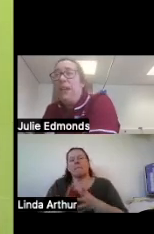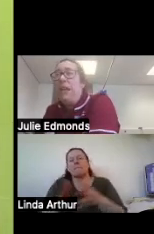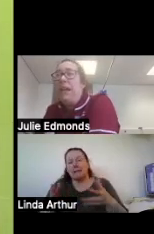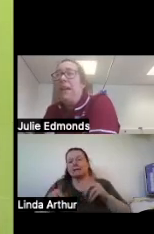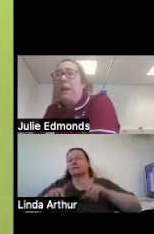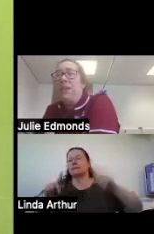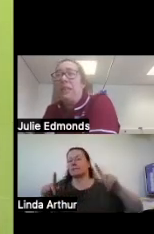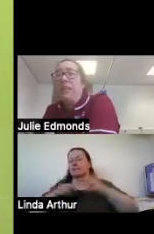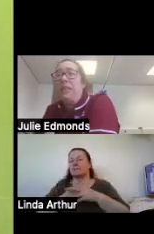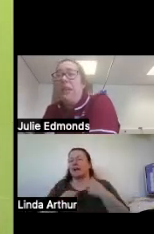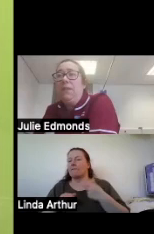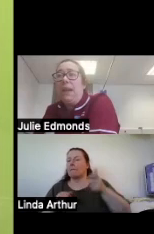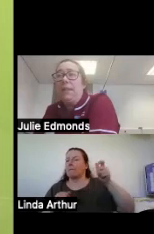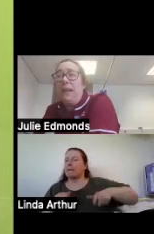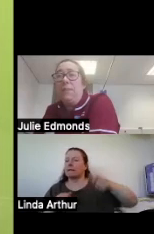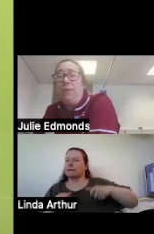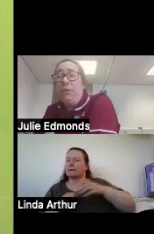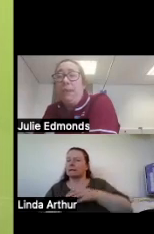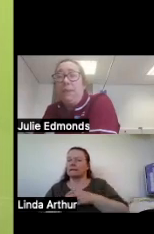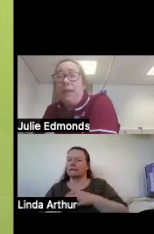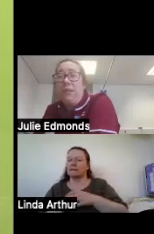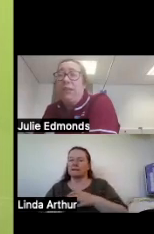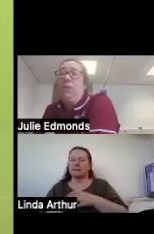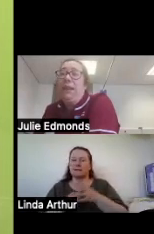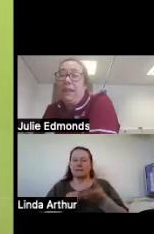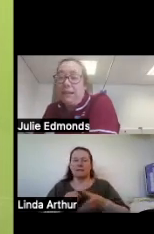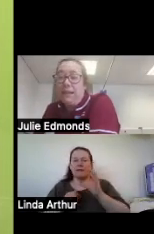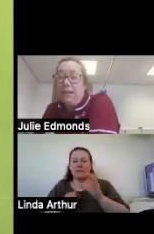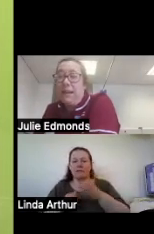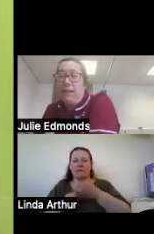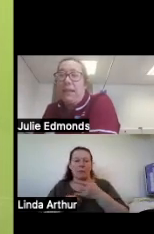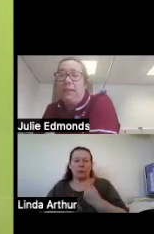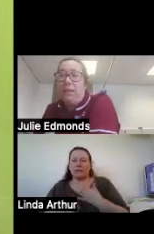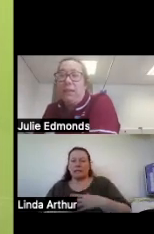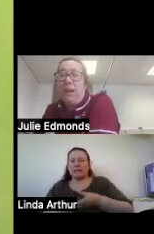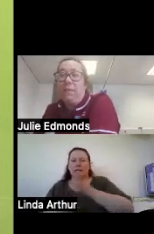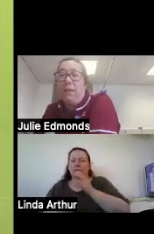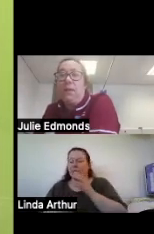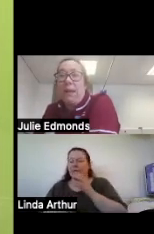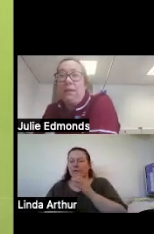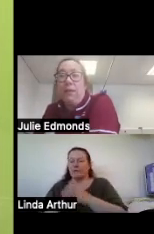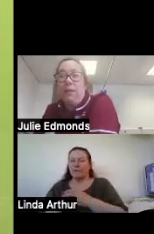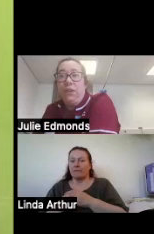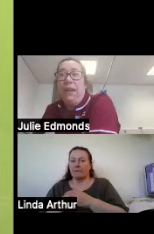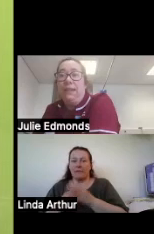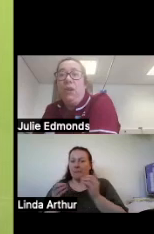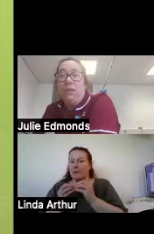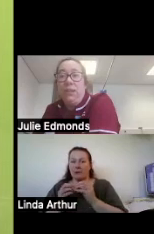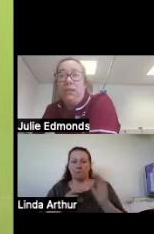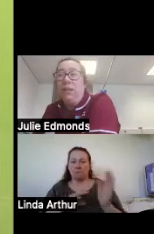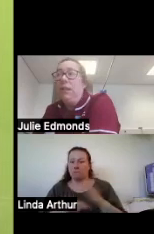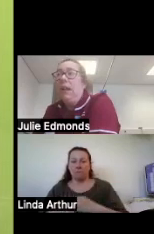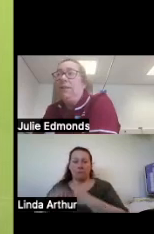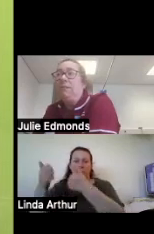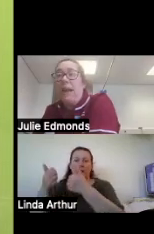difference. I have patients that fluid manipulation is all they needed and they've regained their bladder function and